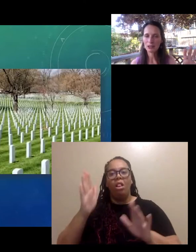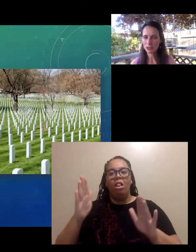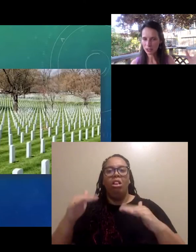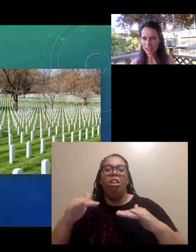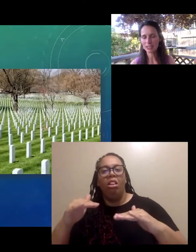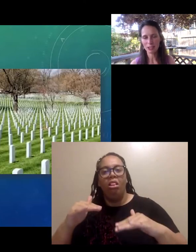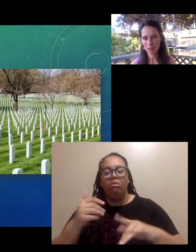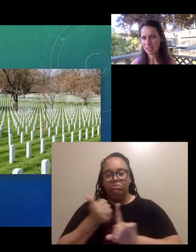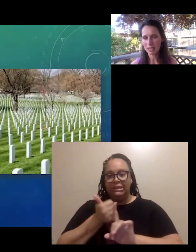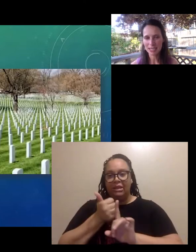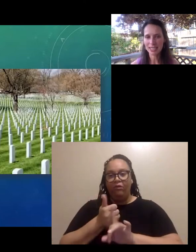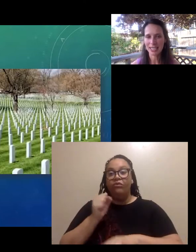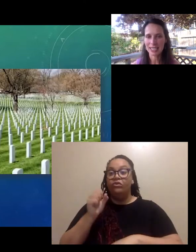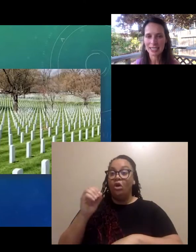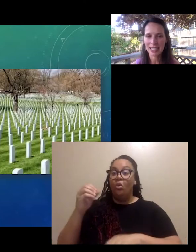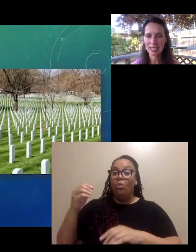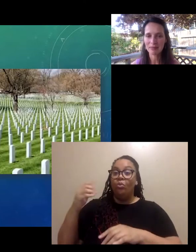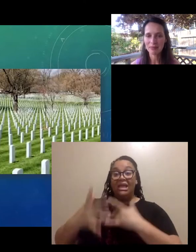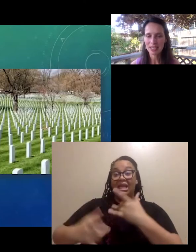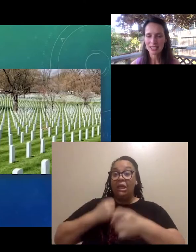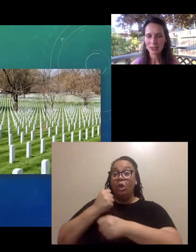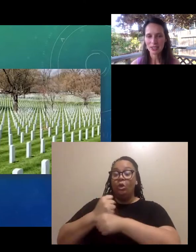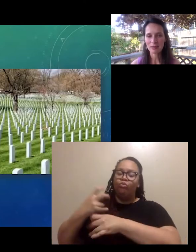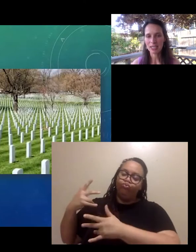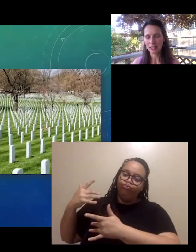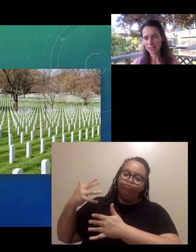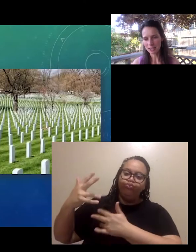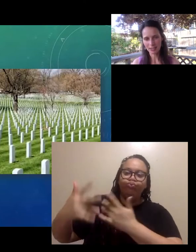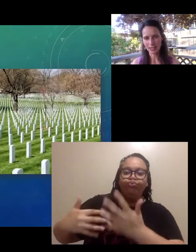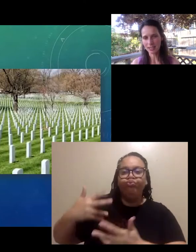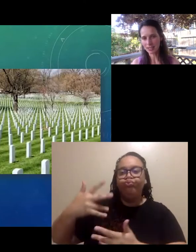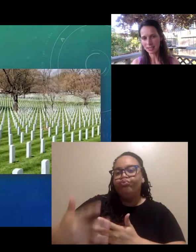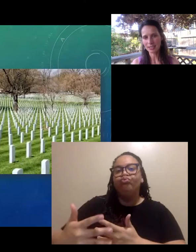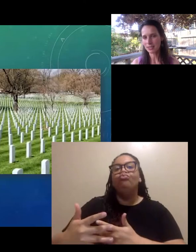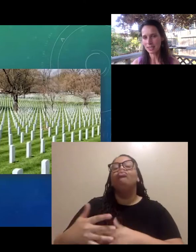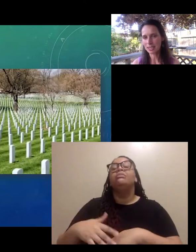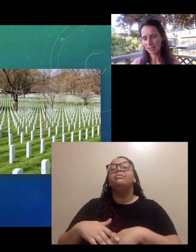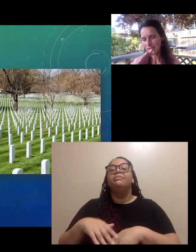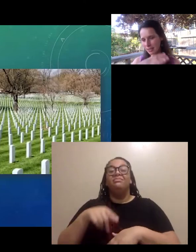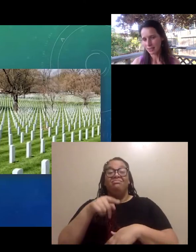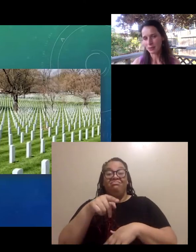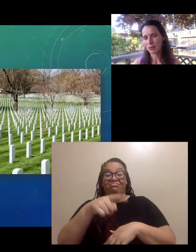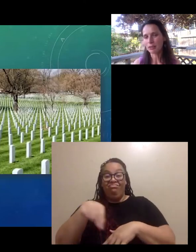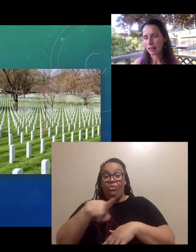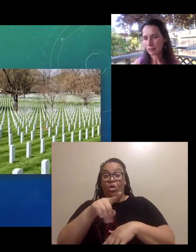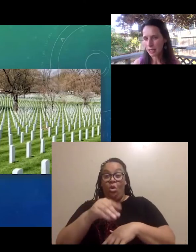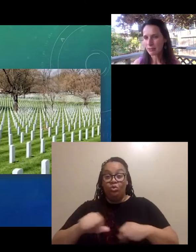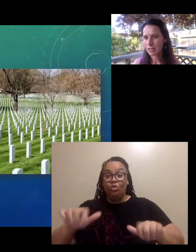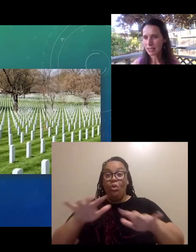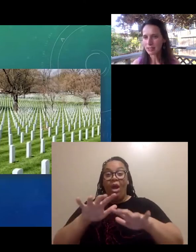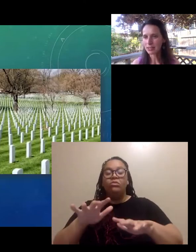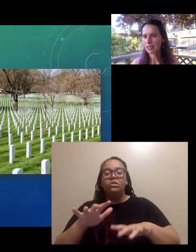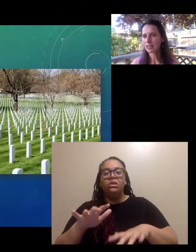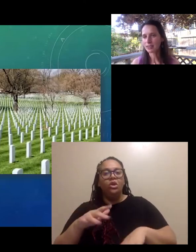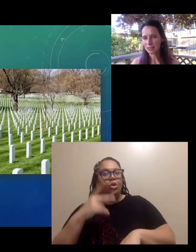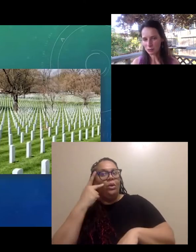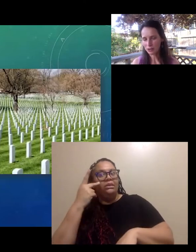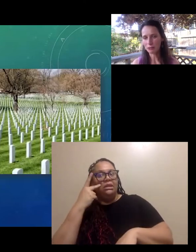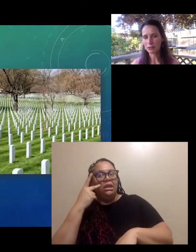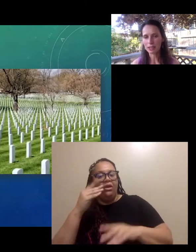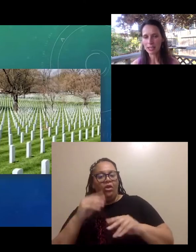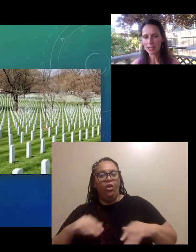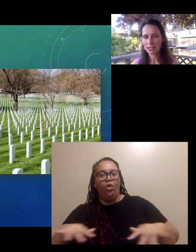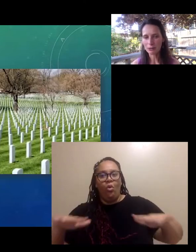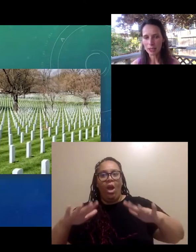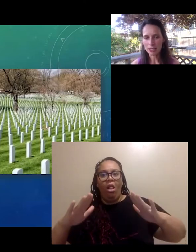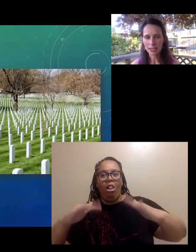over years, many, many decades, um, you know, cemeterians and sextons still see, you know, the ground caving in and, you know,